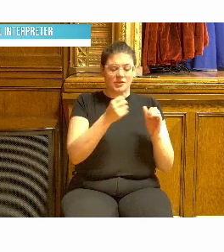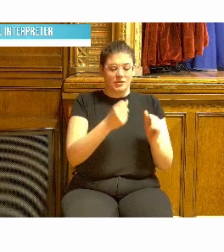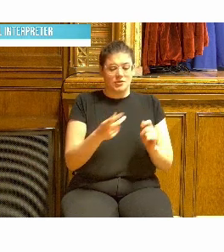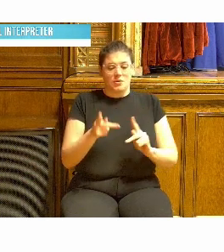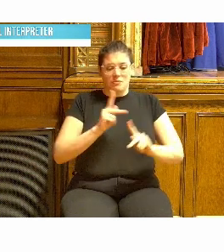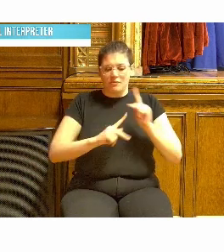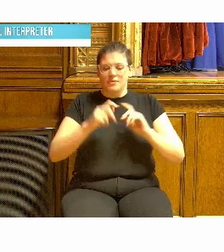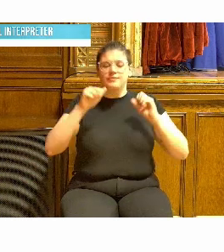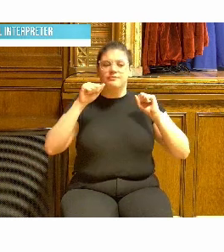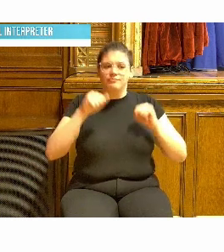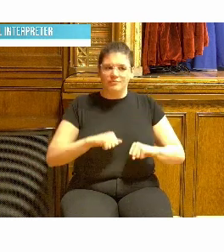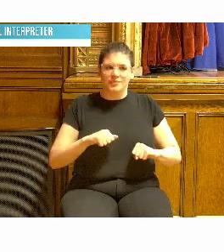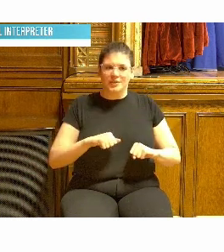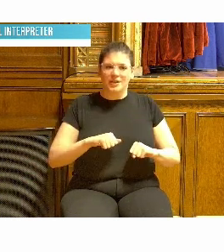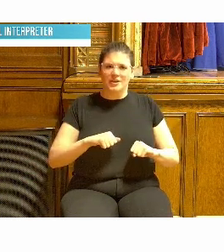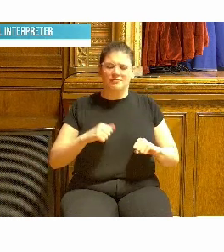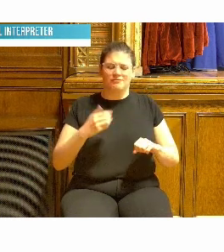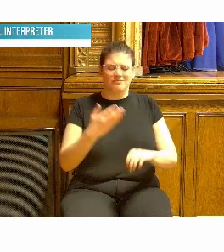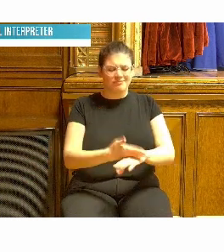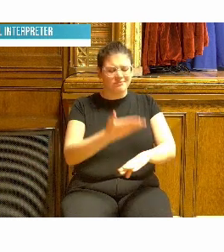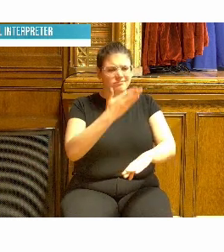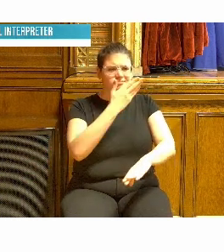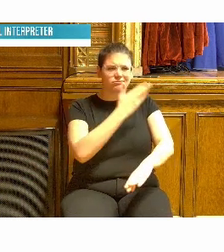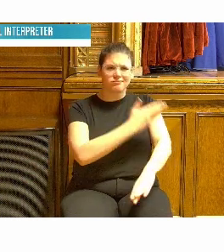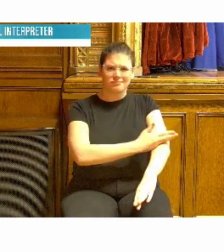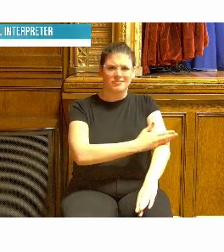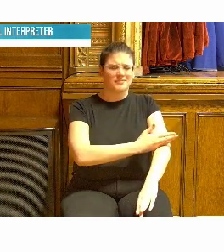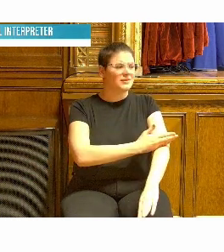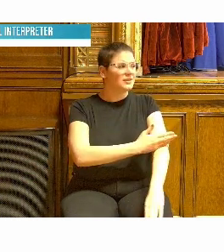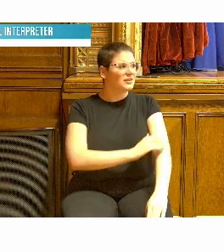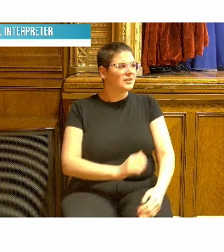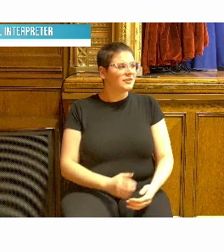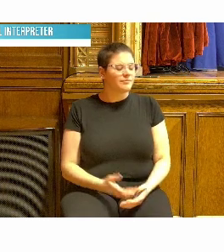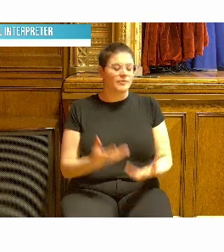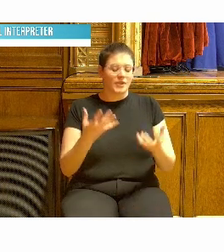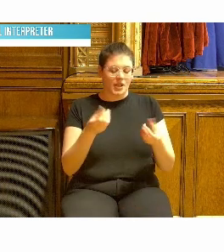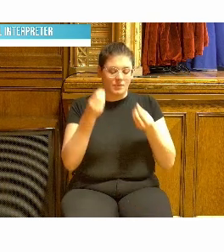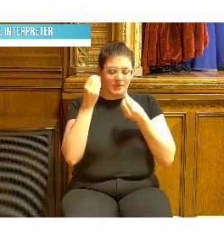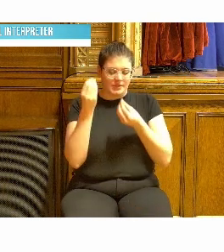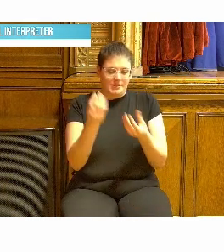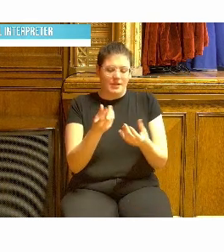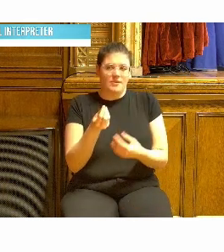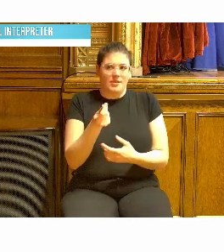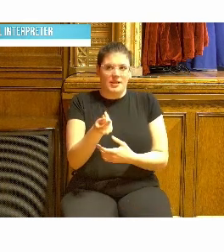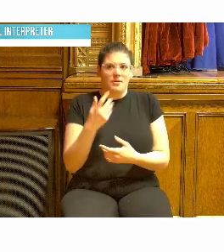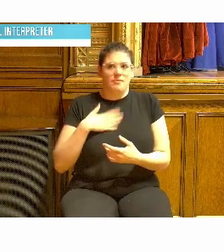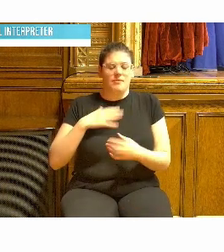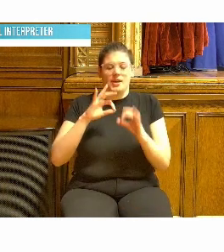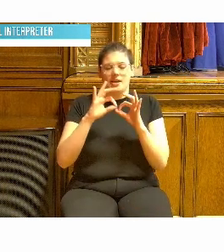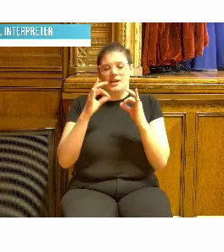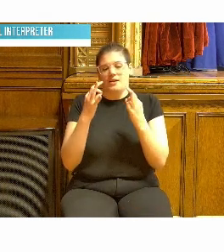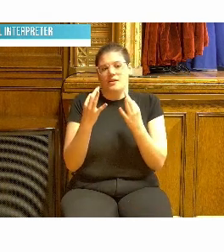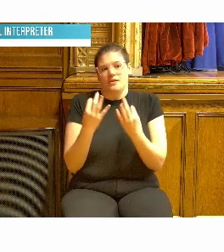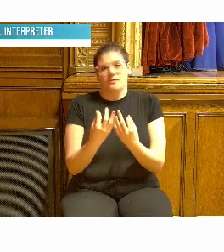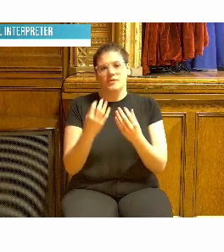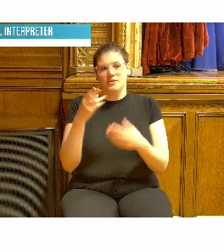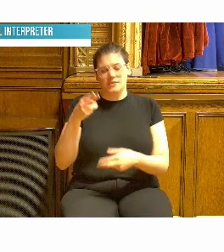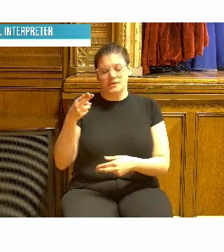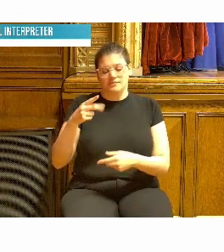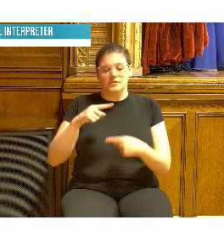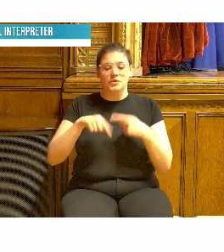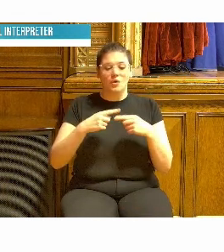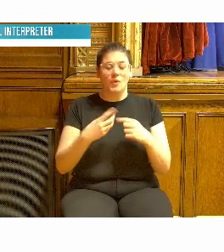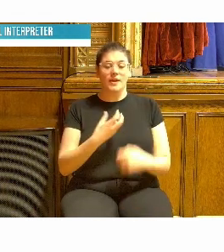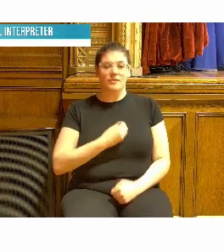thrive. I just wanted to tell a little bit of my family history. When the white flight was